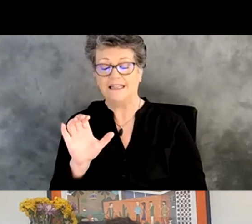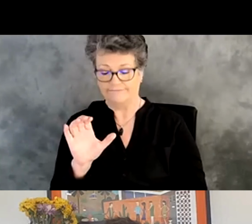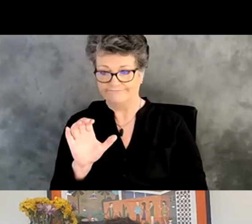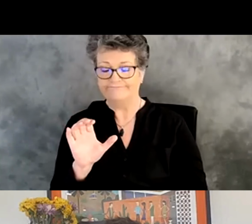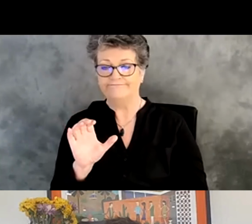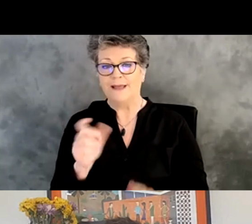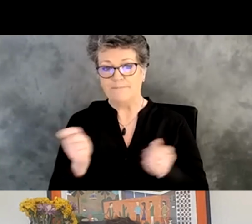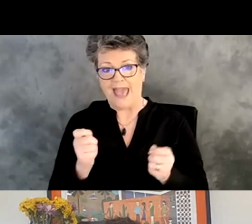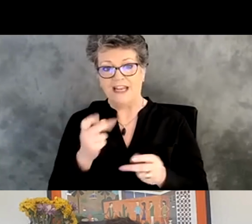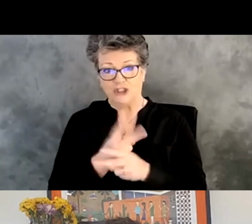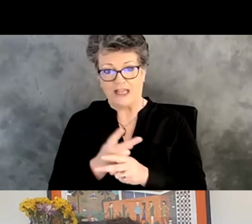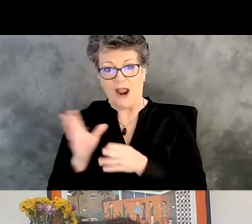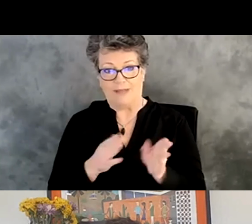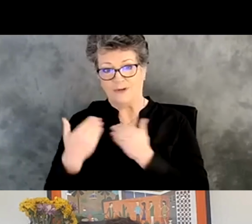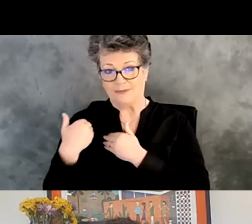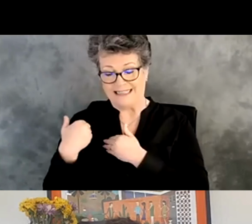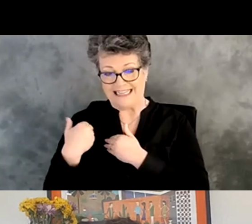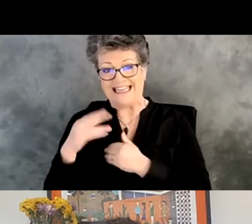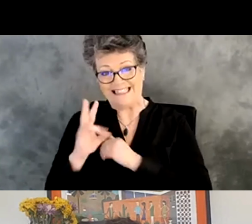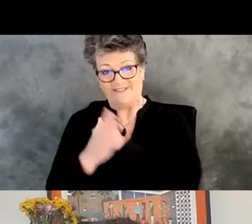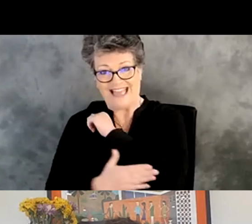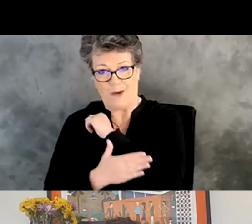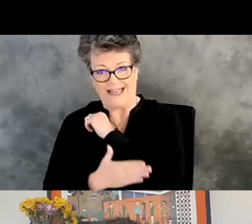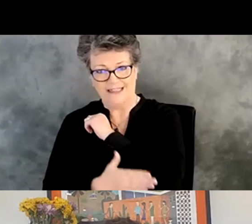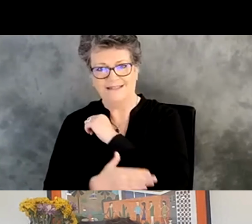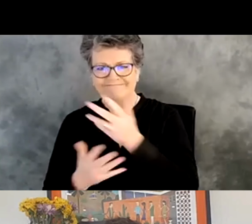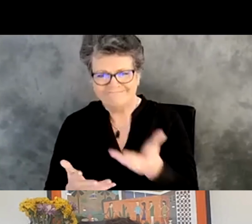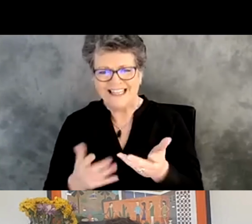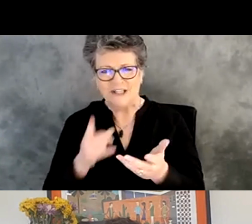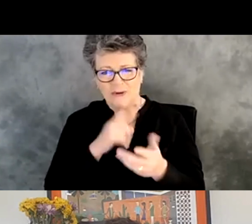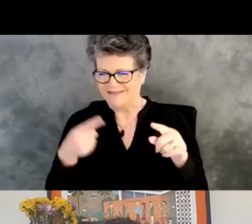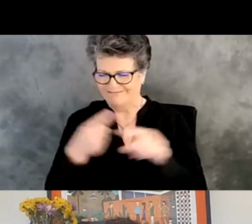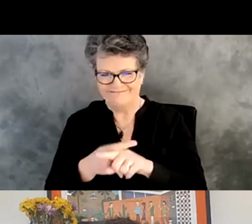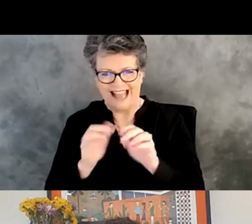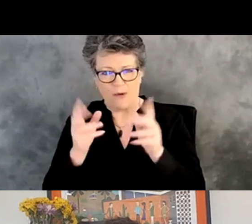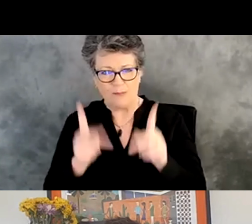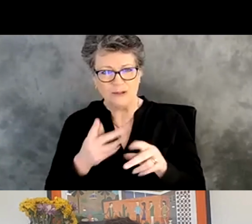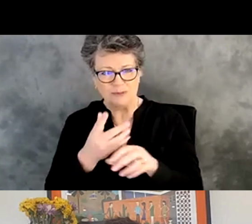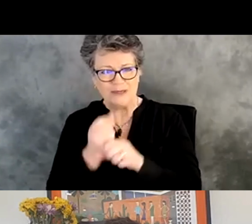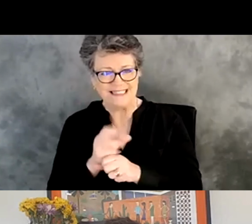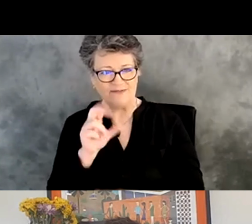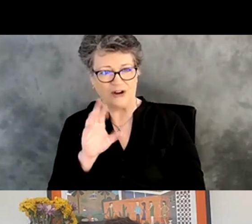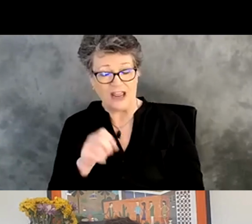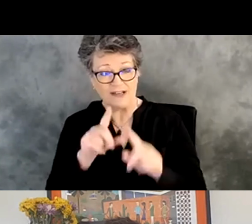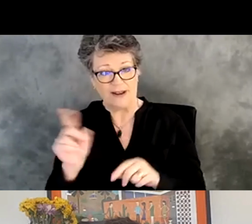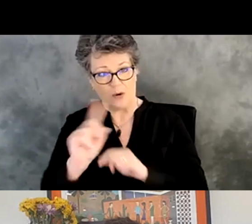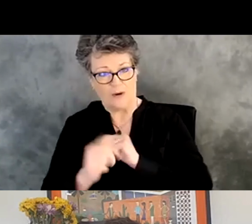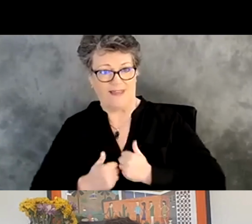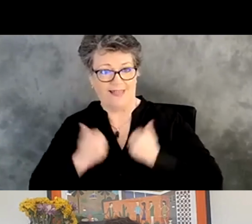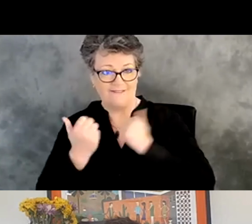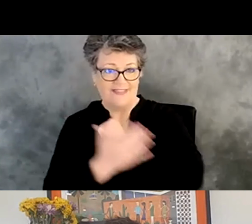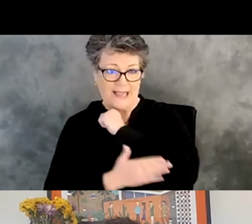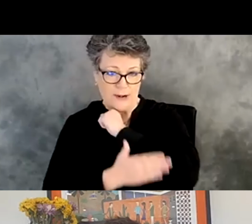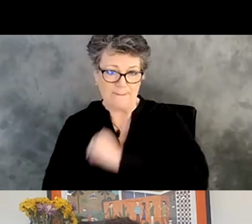care plans in 7 counties. So there is discrepancy on how a person might receive their care depending on the county that they live